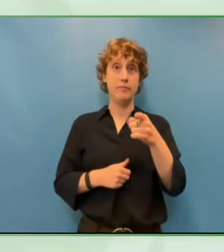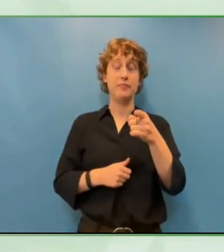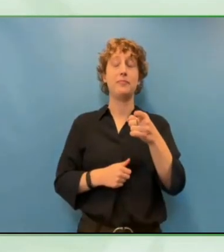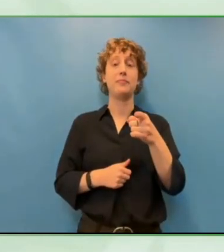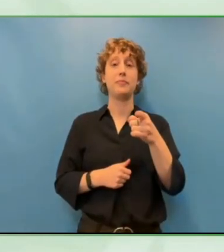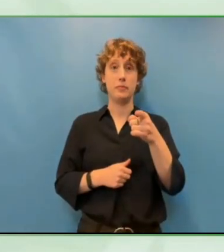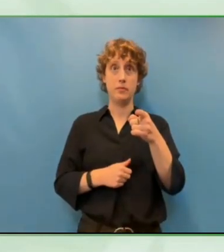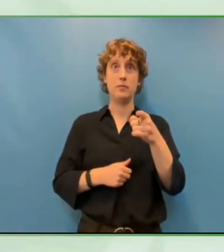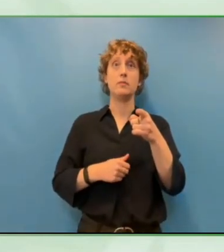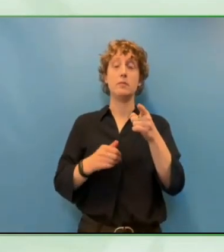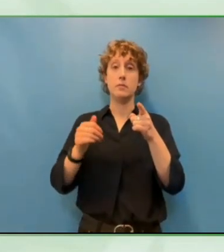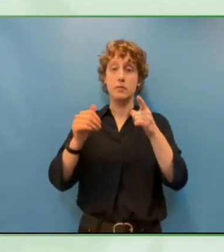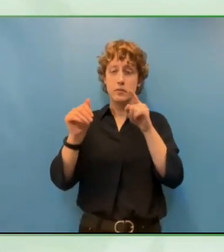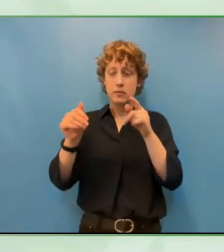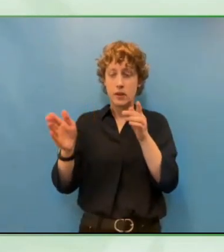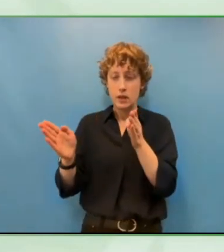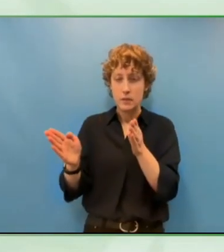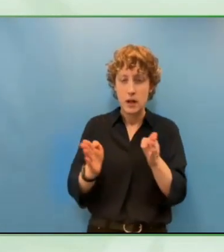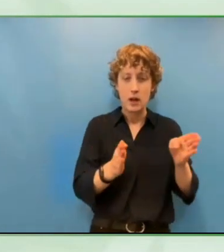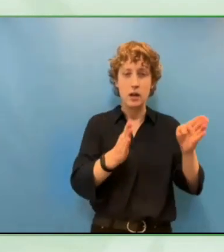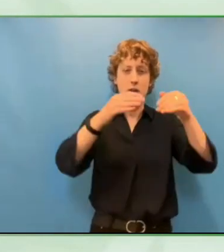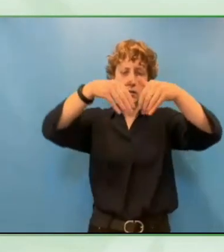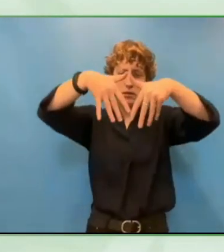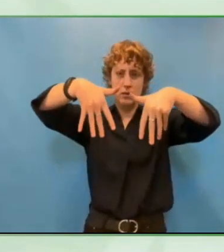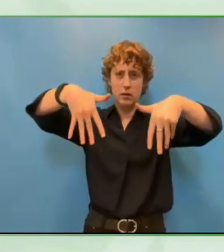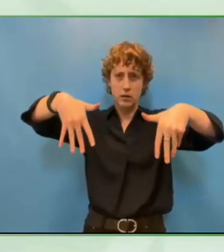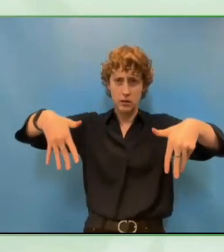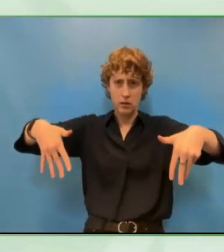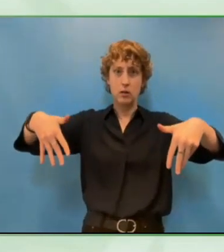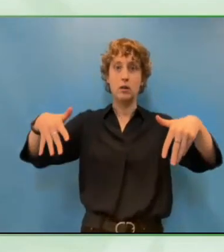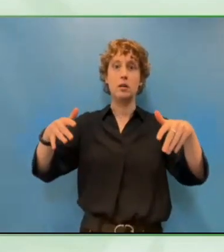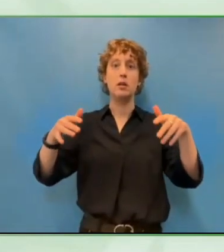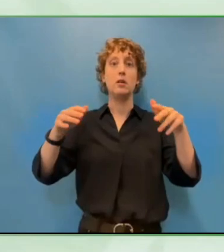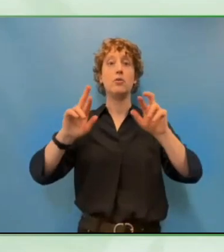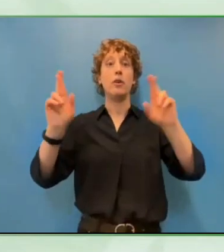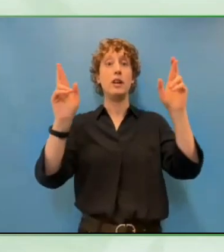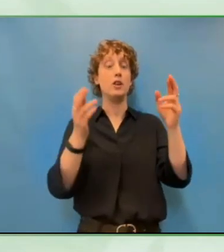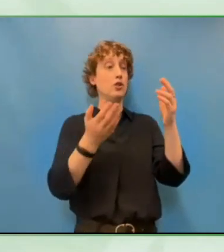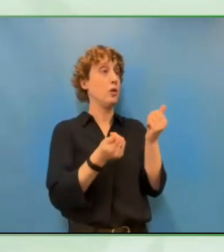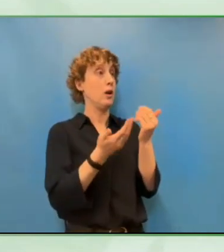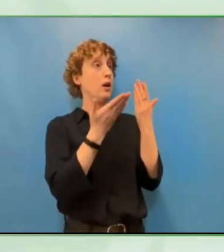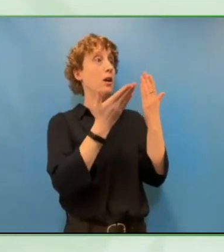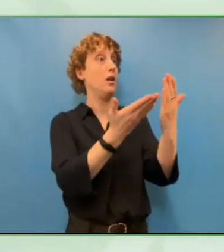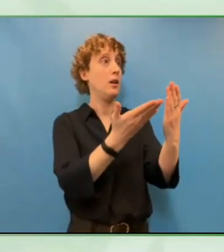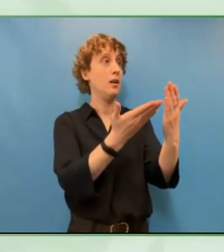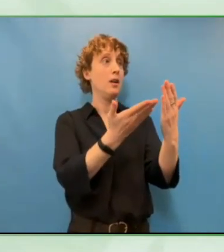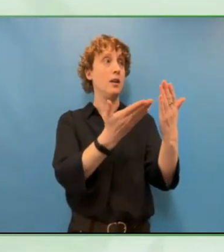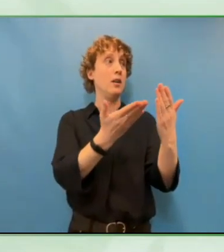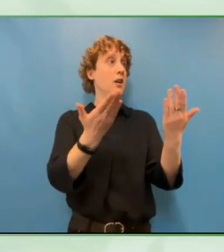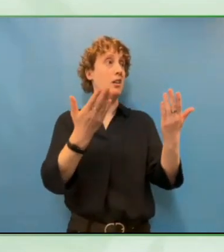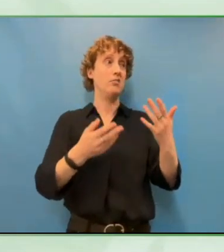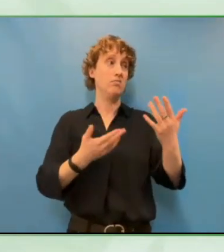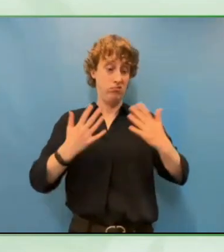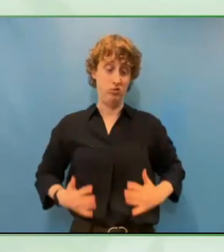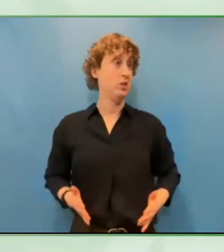are designed for the default human, the person who's able to hear